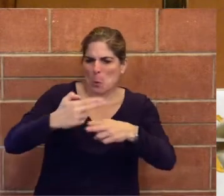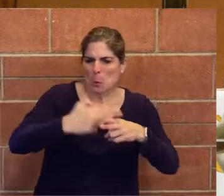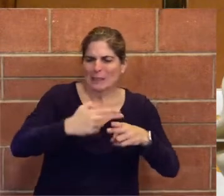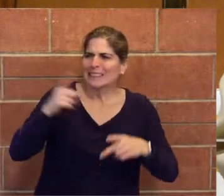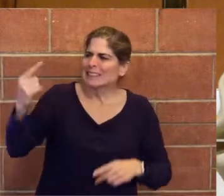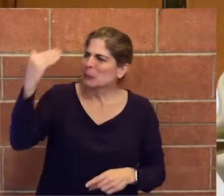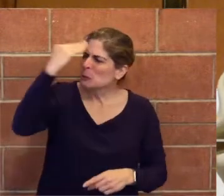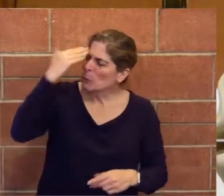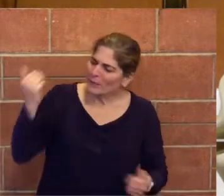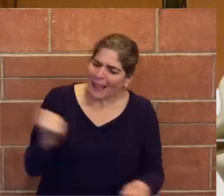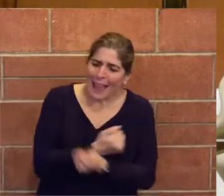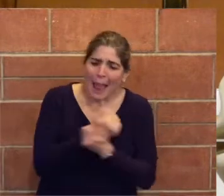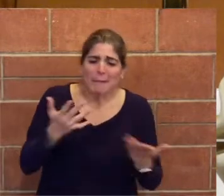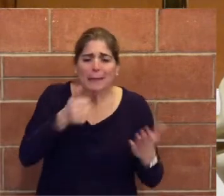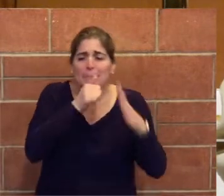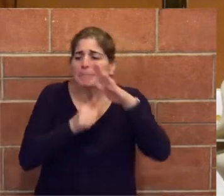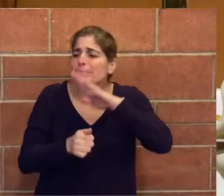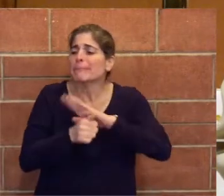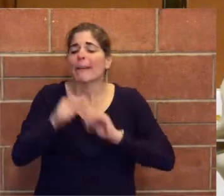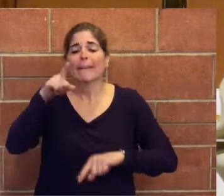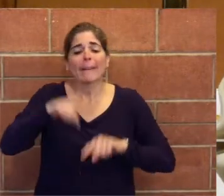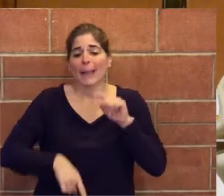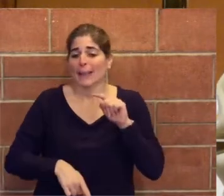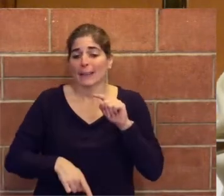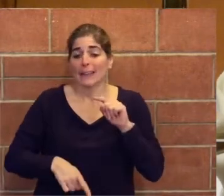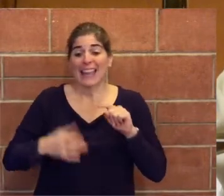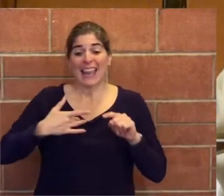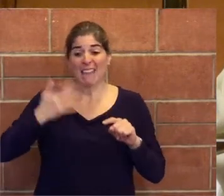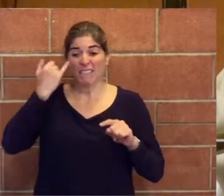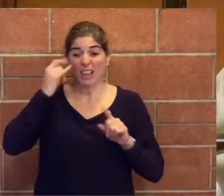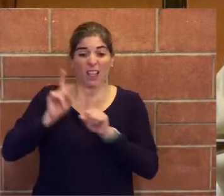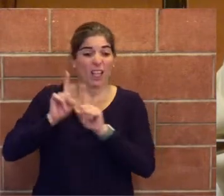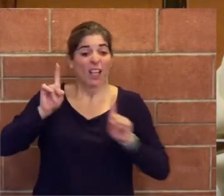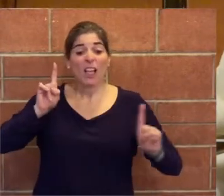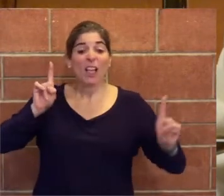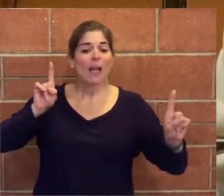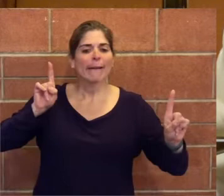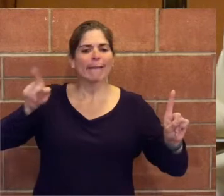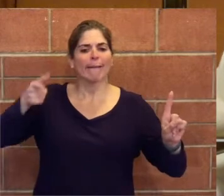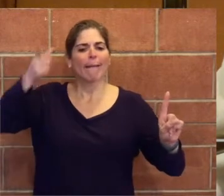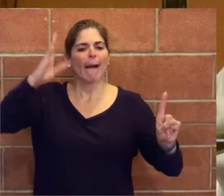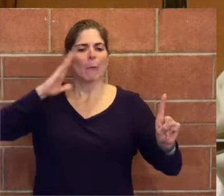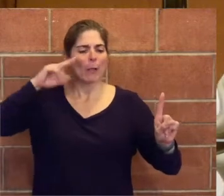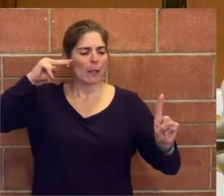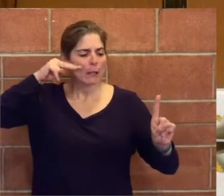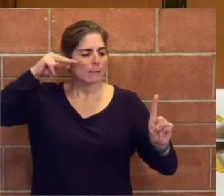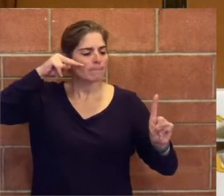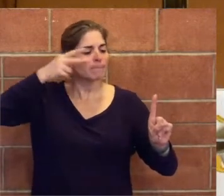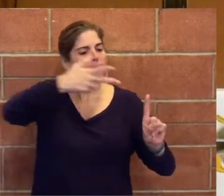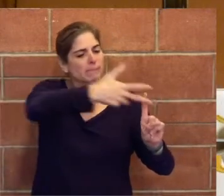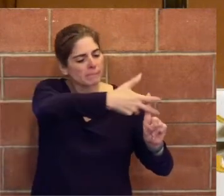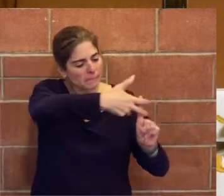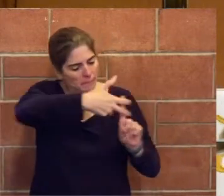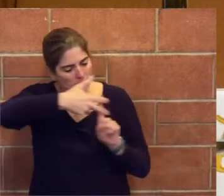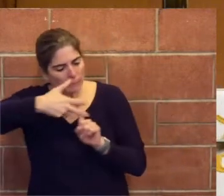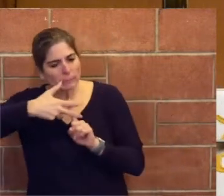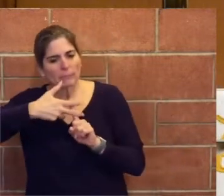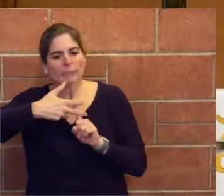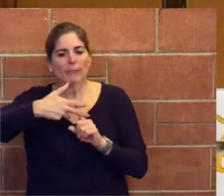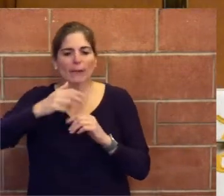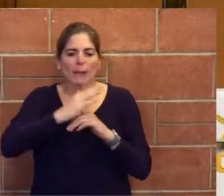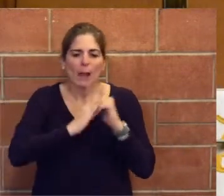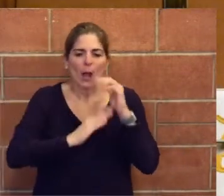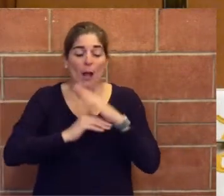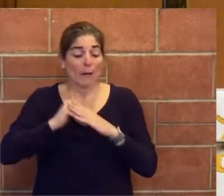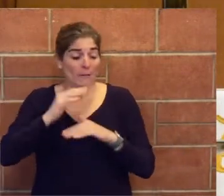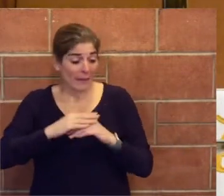than we know ourselves. No matter how far we stray, this shepherd will track us down, cradle us